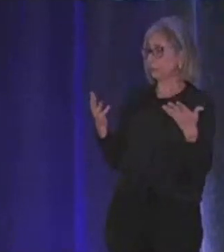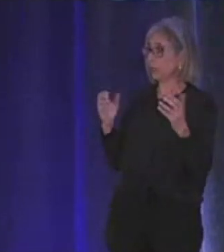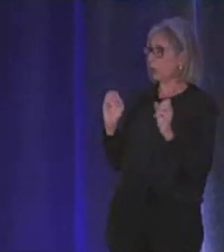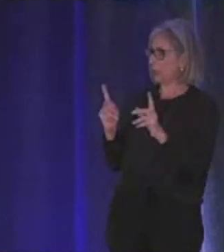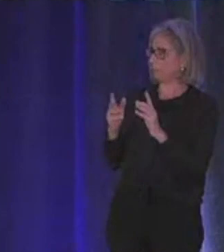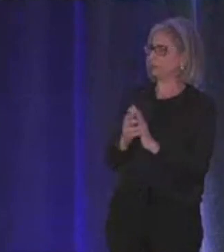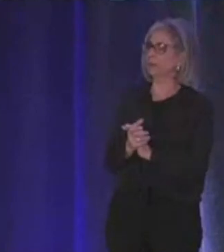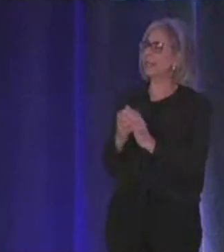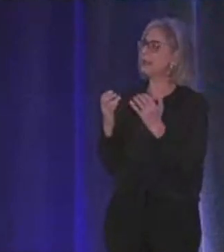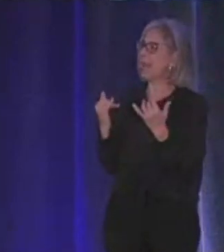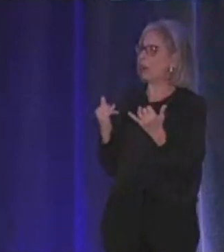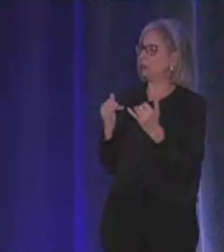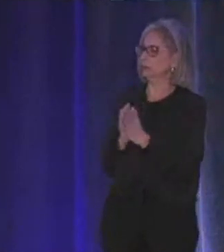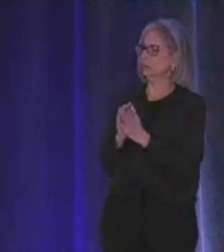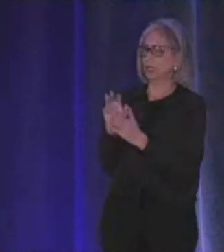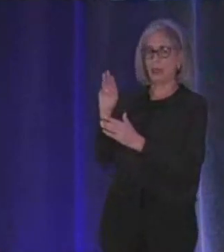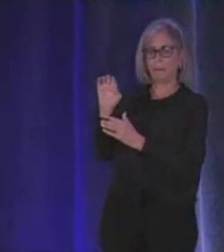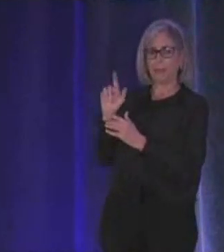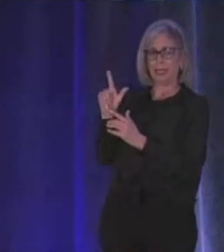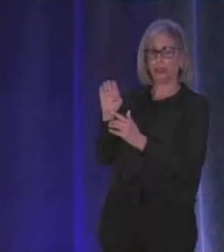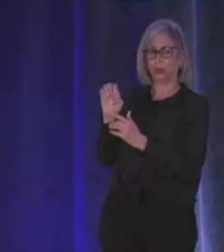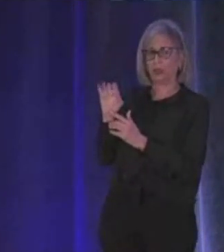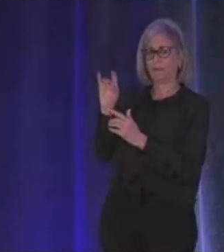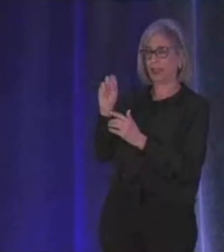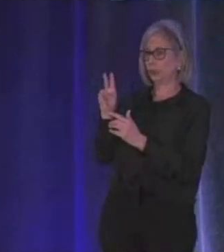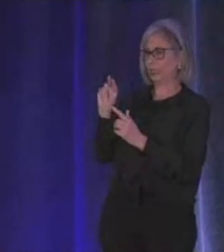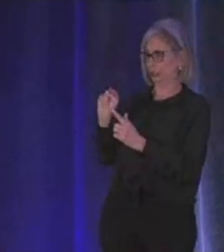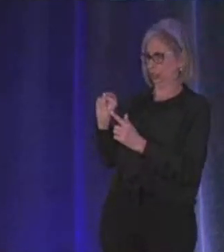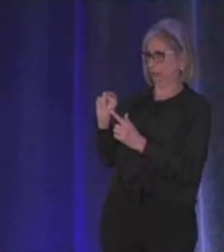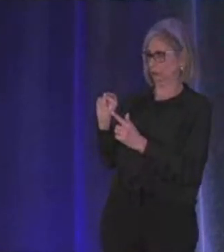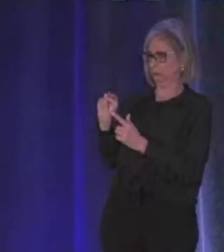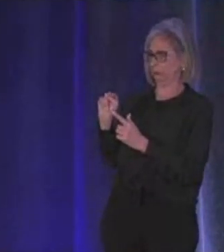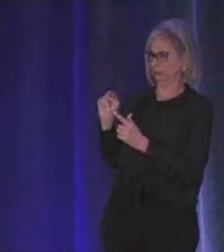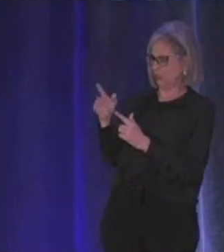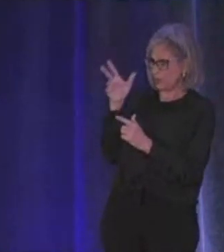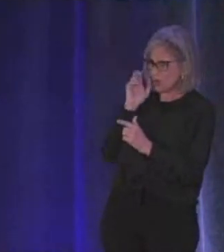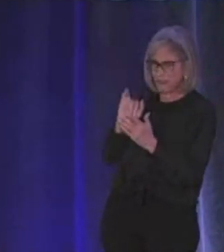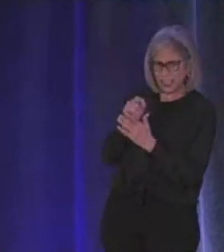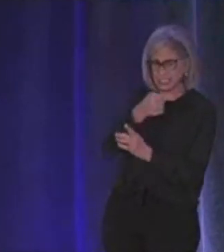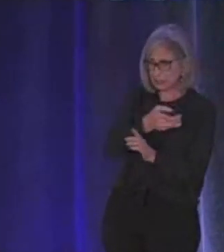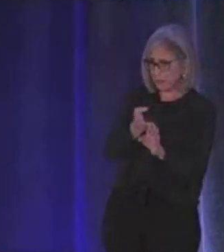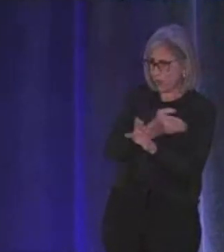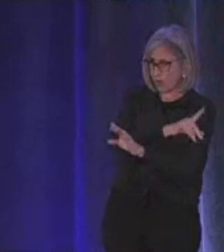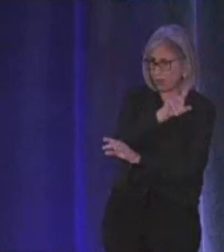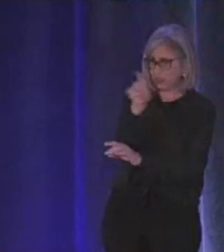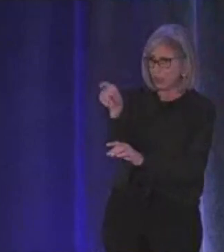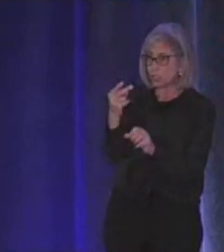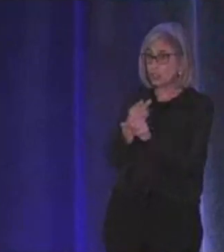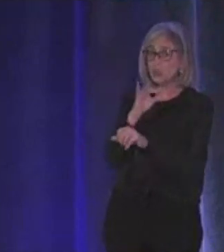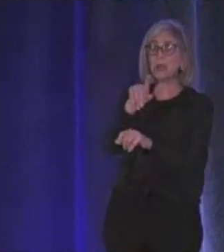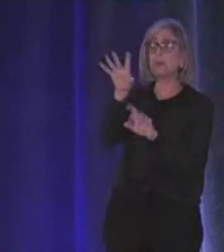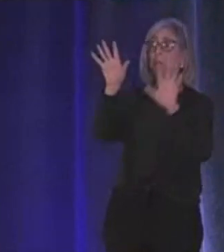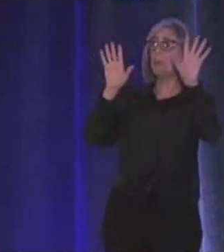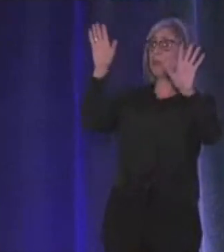Okay, so now, module federation. Has anyone here heard of module federation or used it?